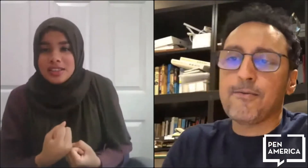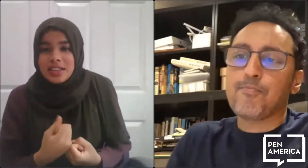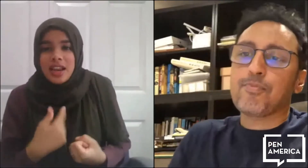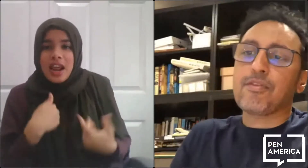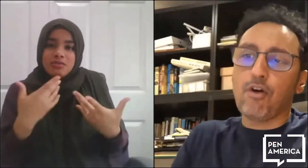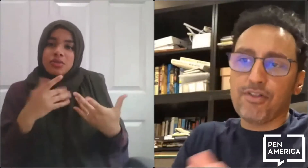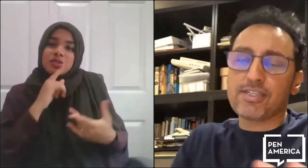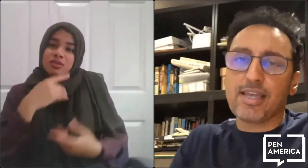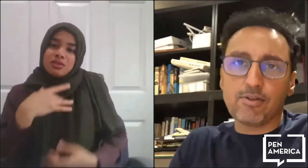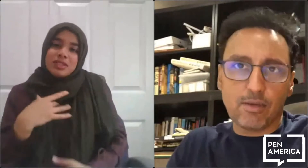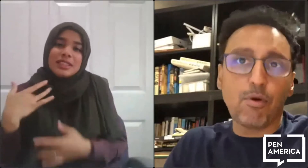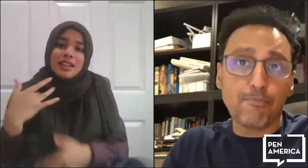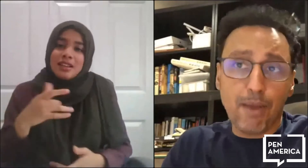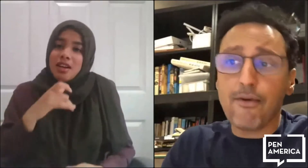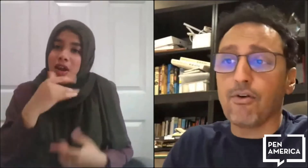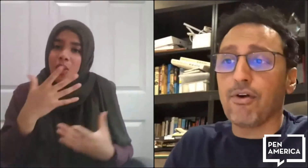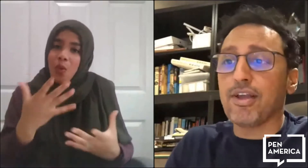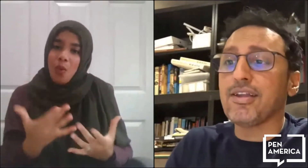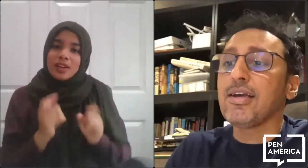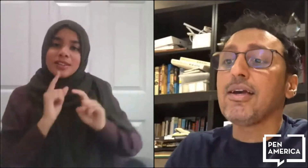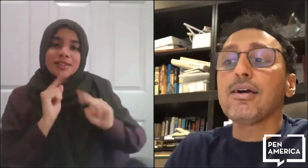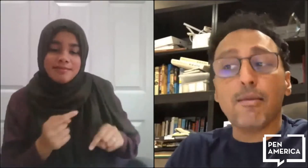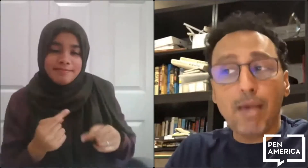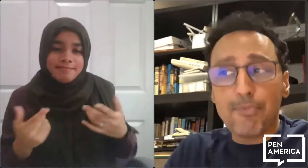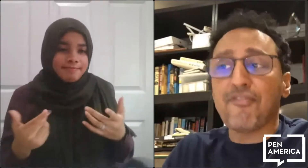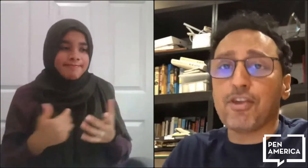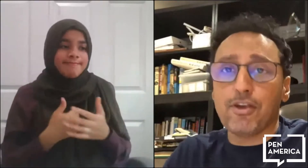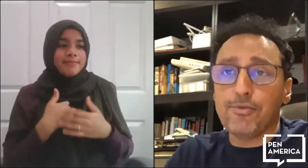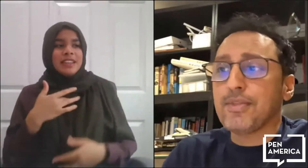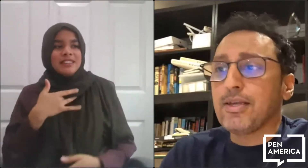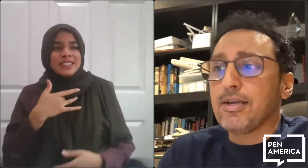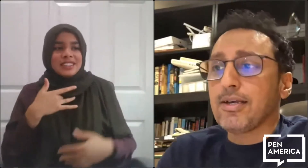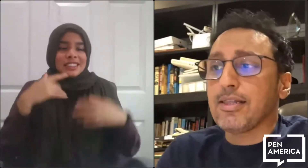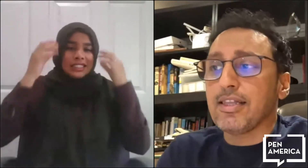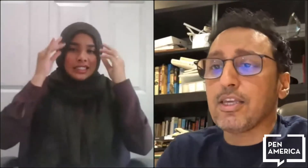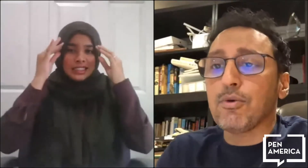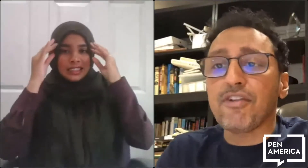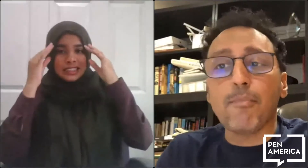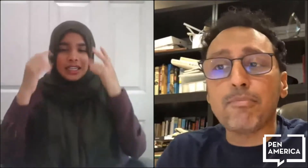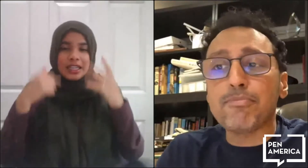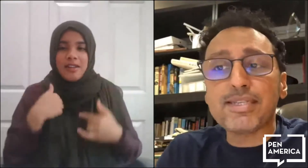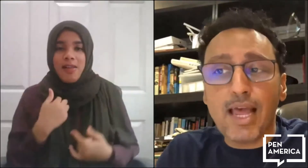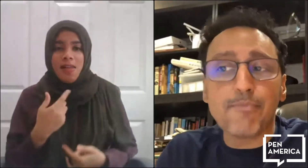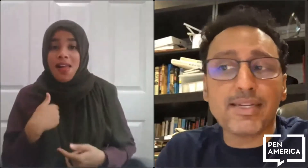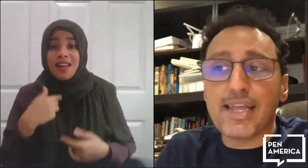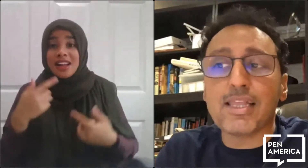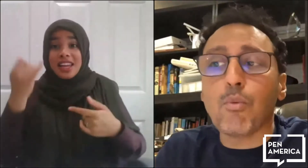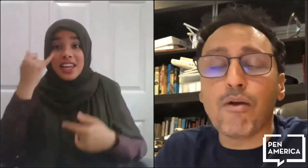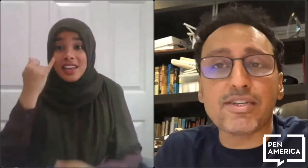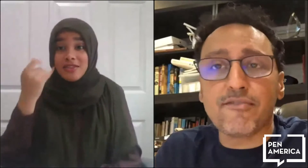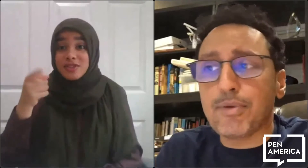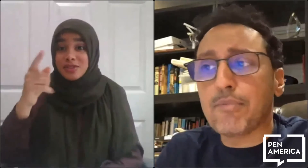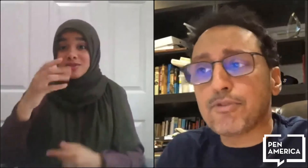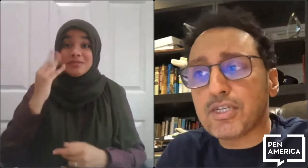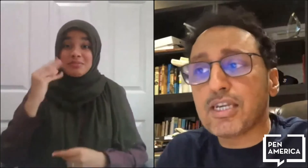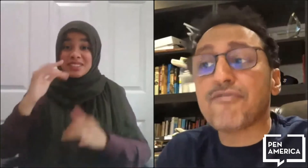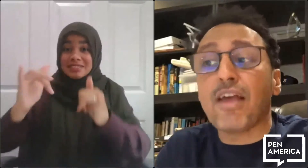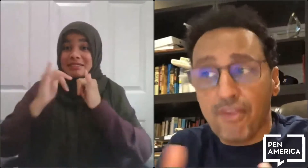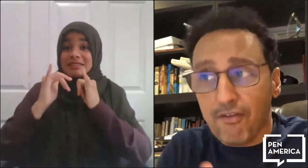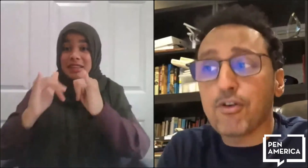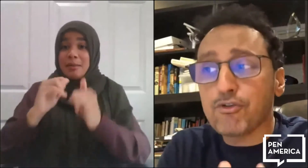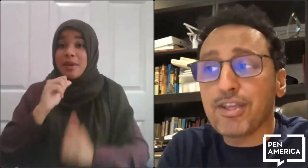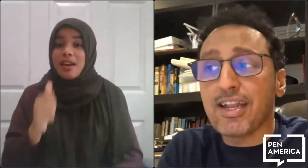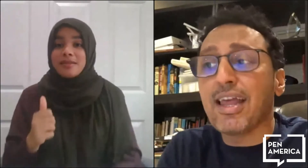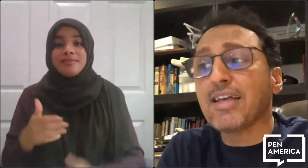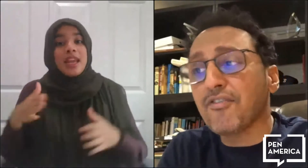place. If all this sounds somewhat paranoid, I'm happy for you. Clearly, you have not been beset by daily worries of being perceived